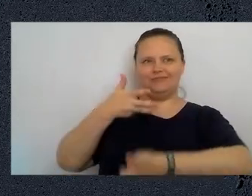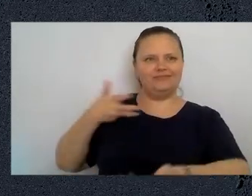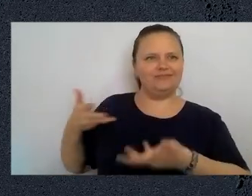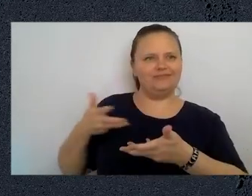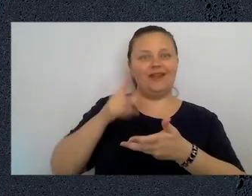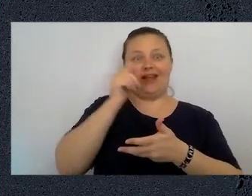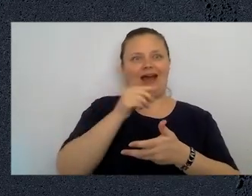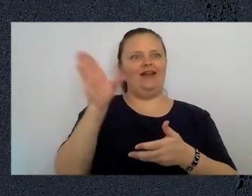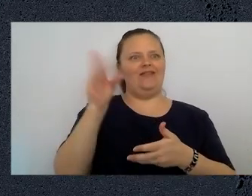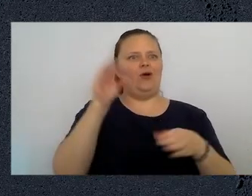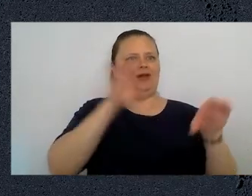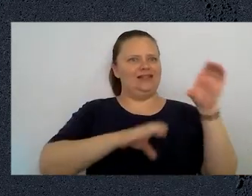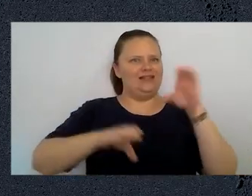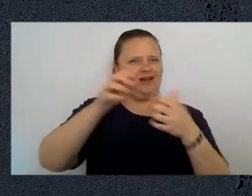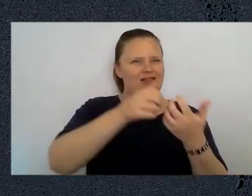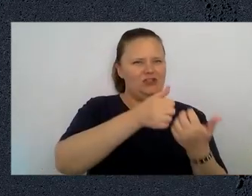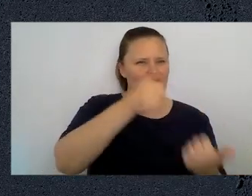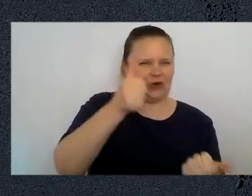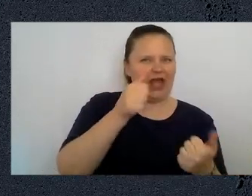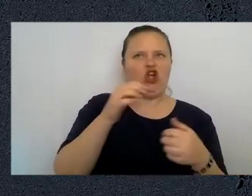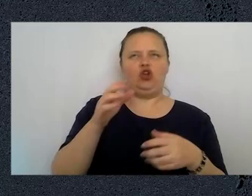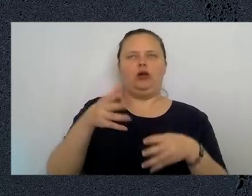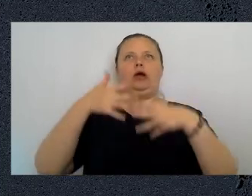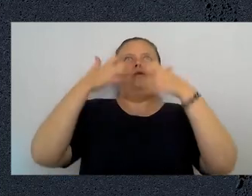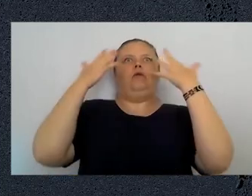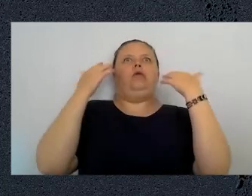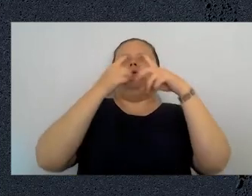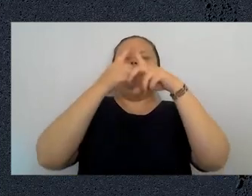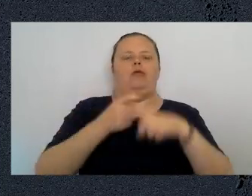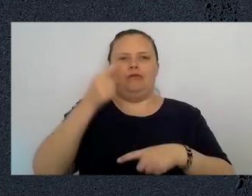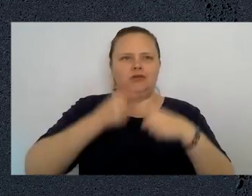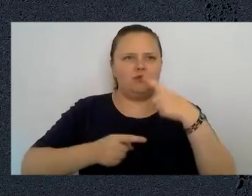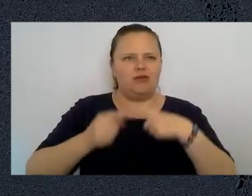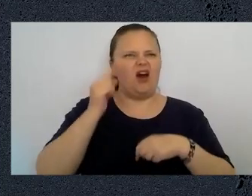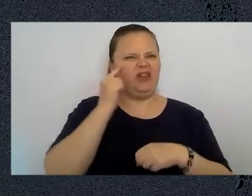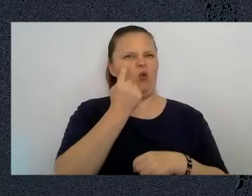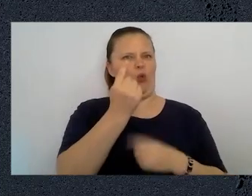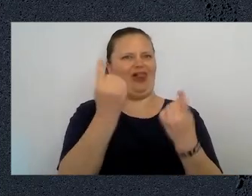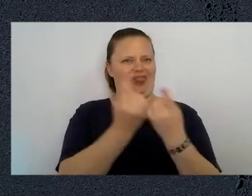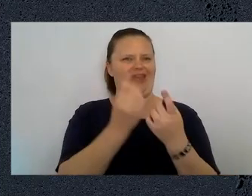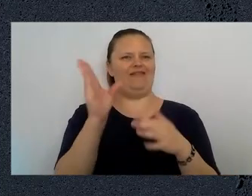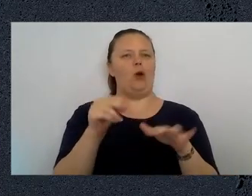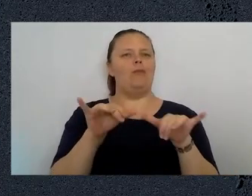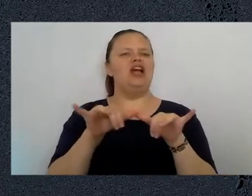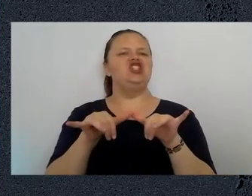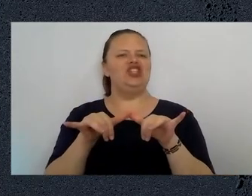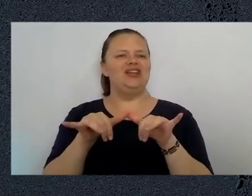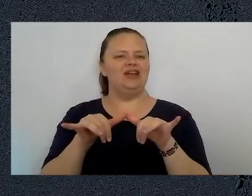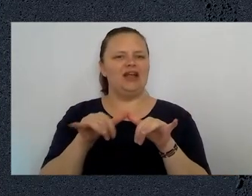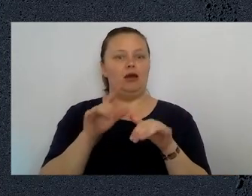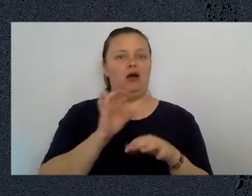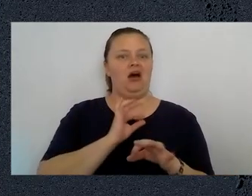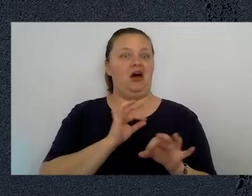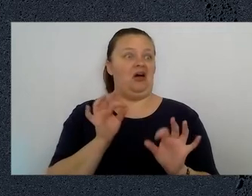you're not intimidated by complex information. No. And if there was one thing that I got out of doing engineering, I just found that I'm not intimidated